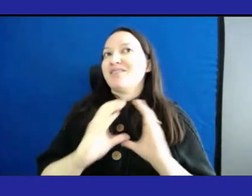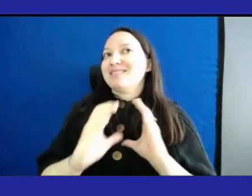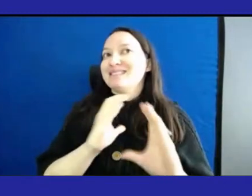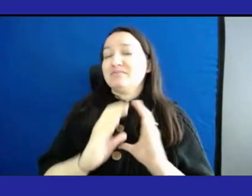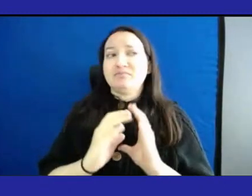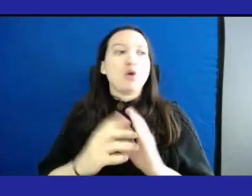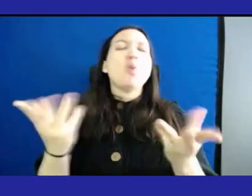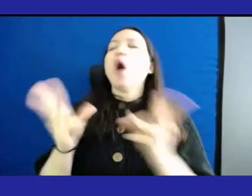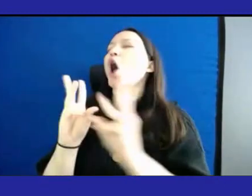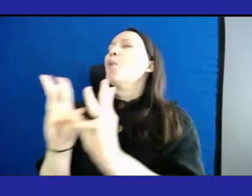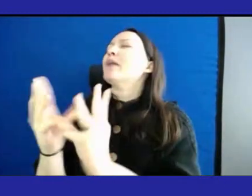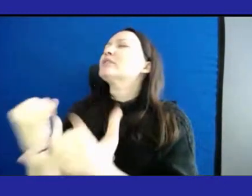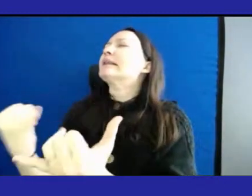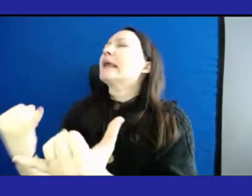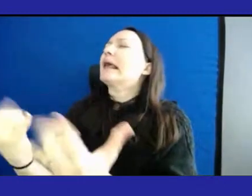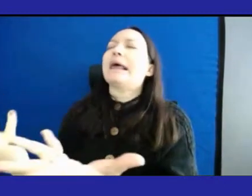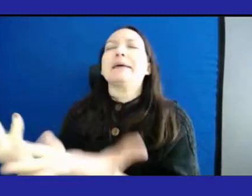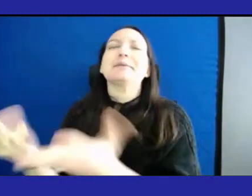weather like today?